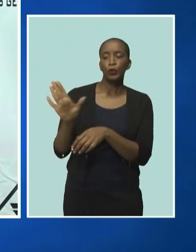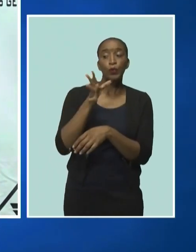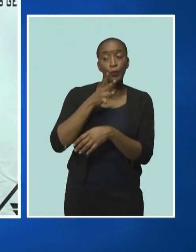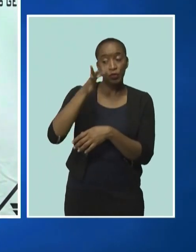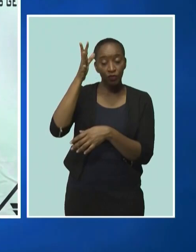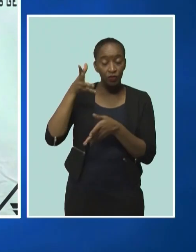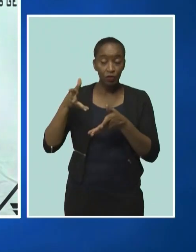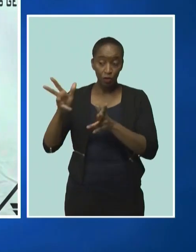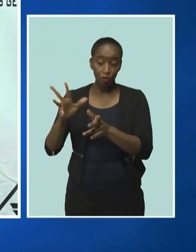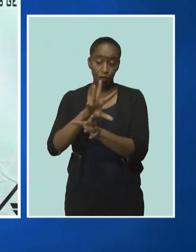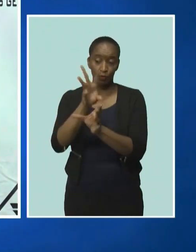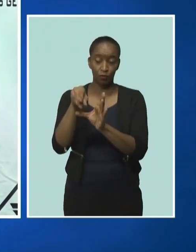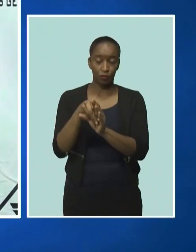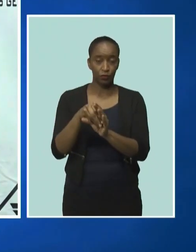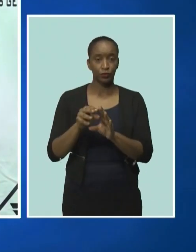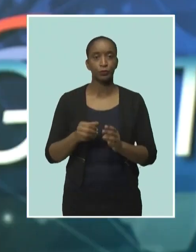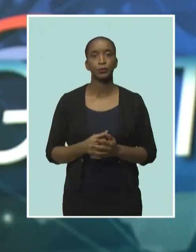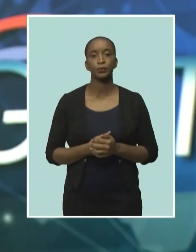participate in this competition.